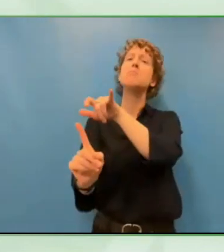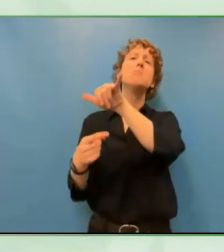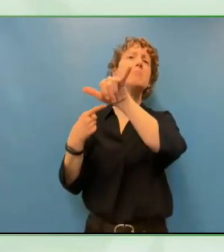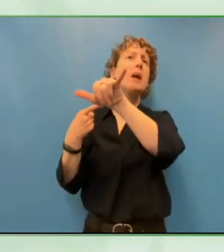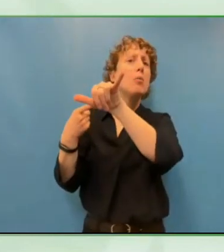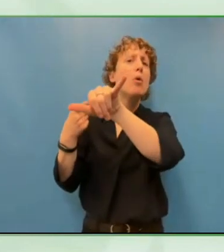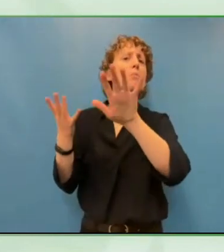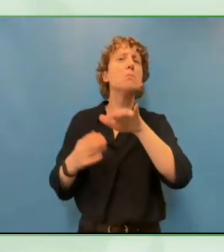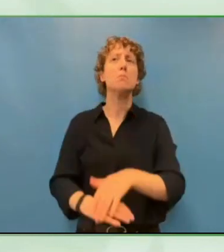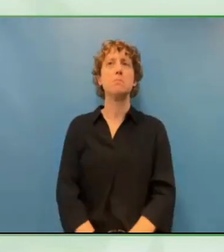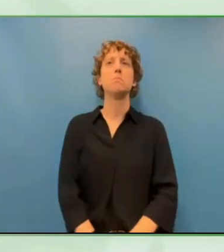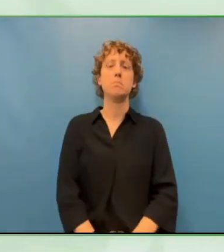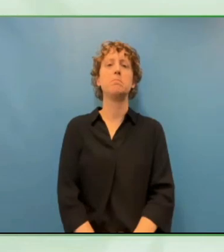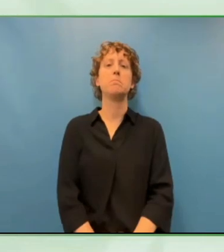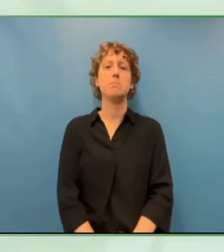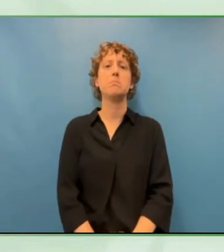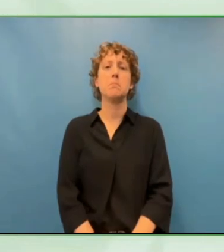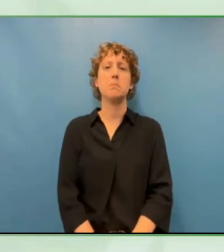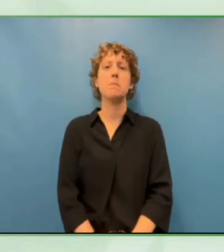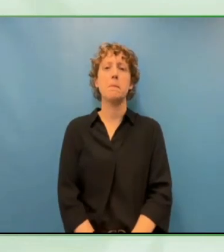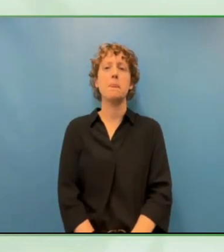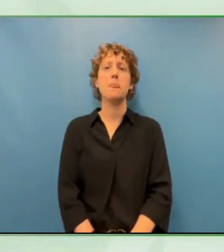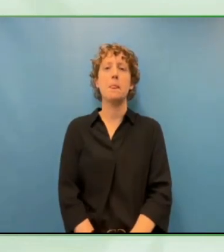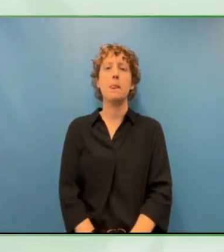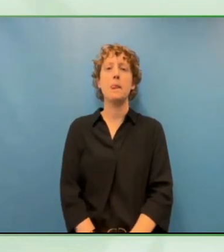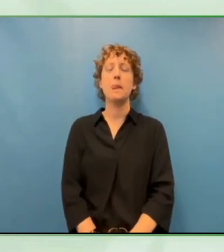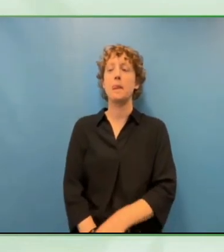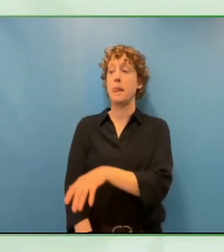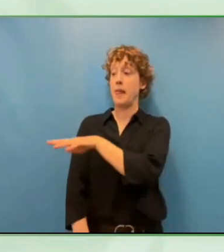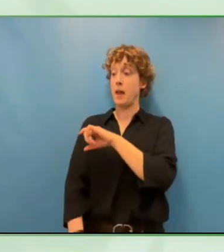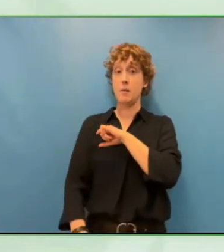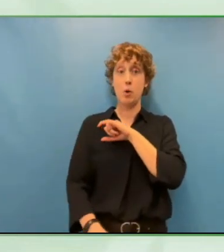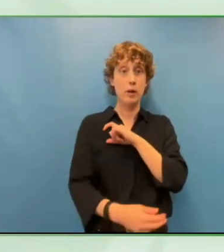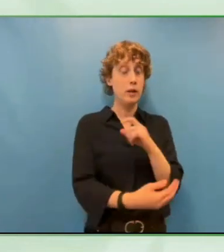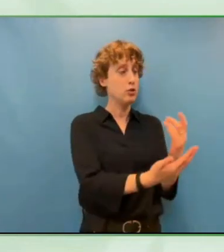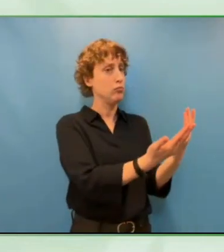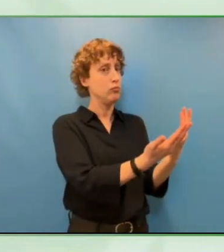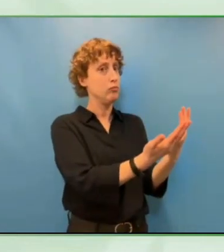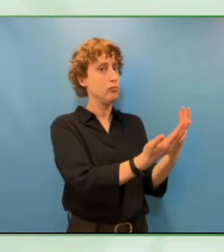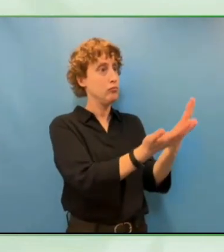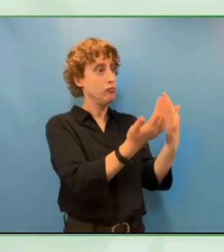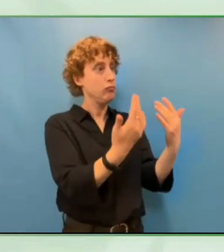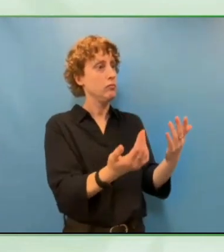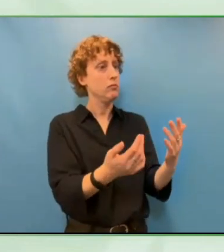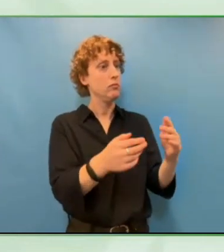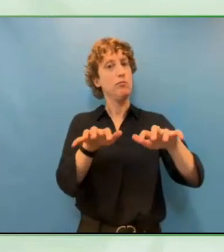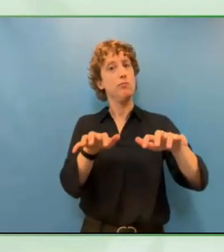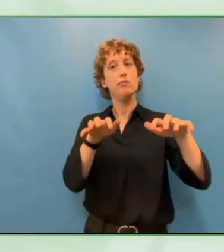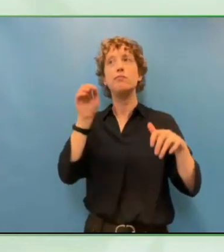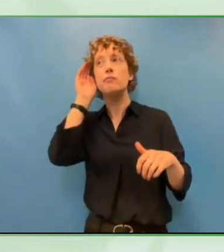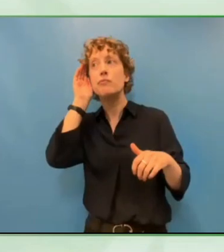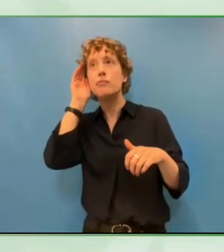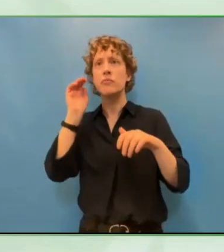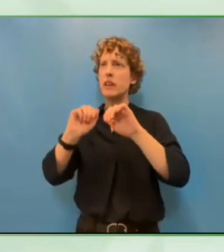they inviting people with disabilities to those preparedness trainings. So, and now you can